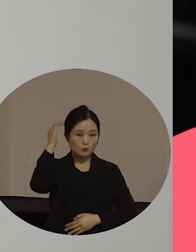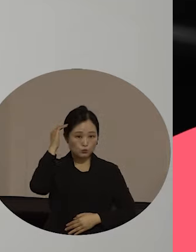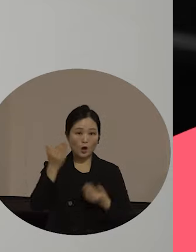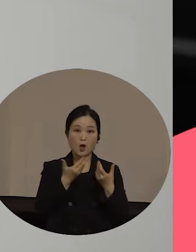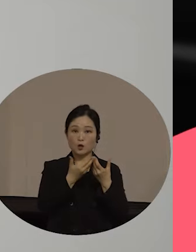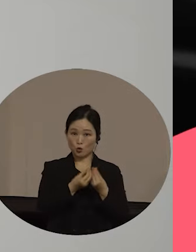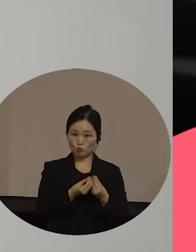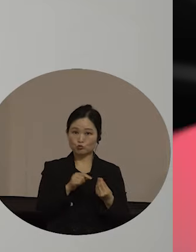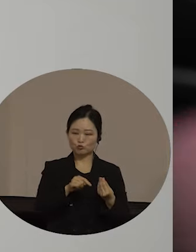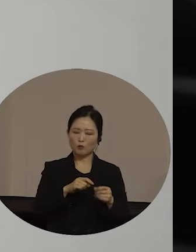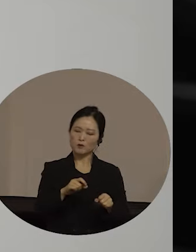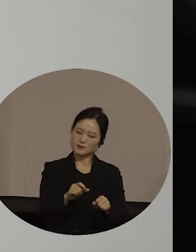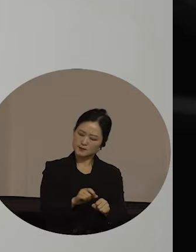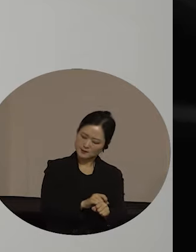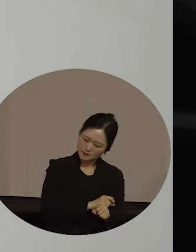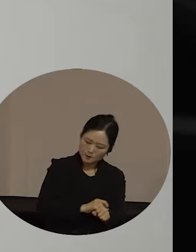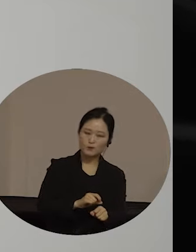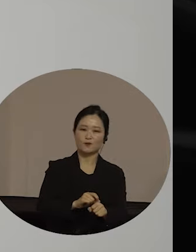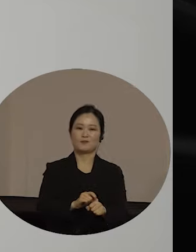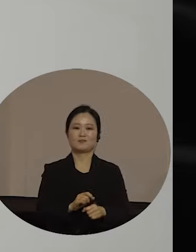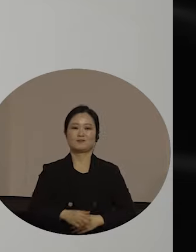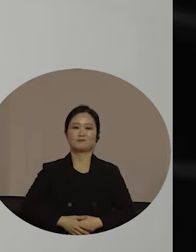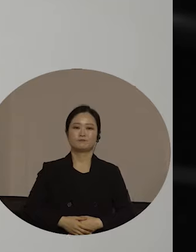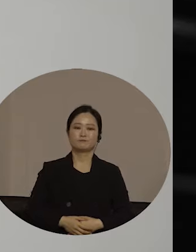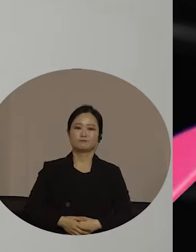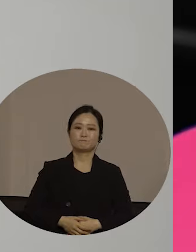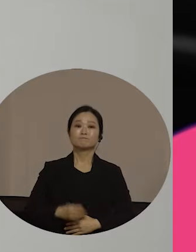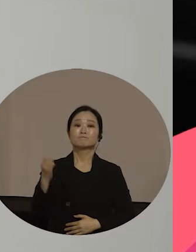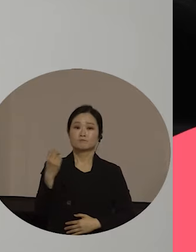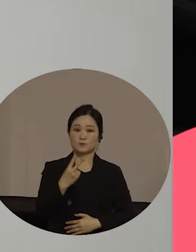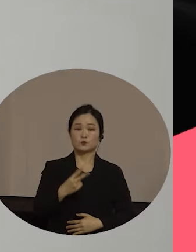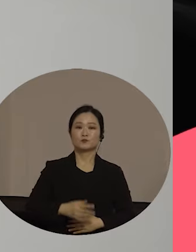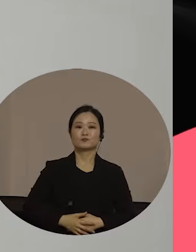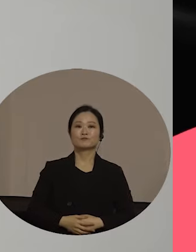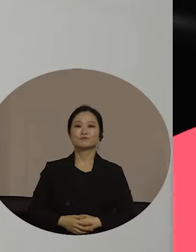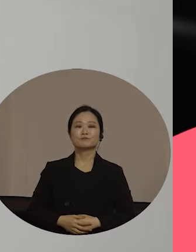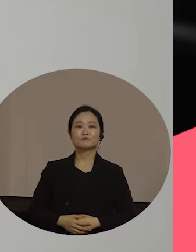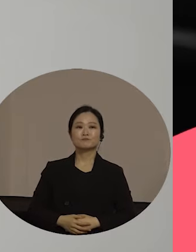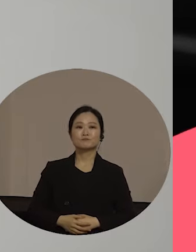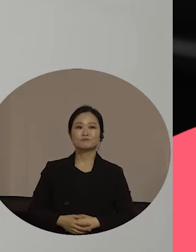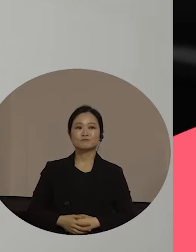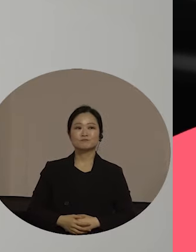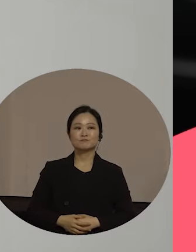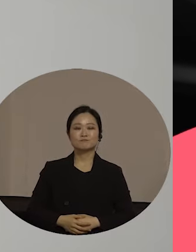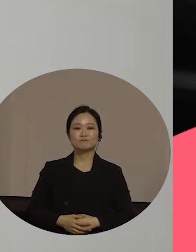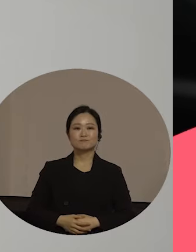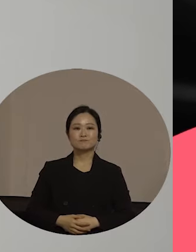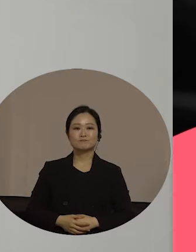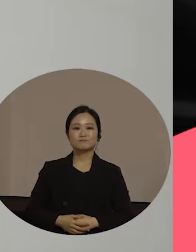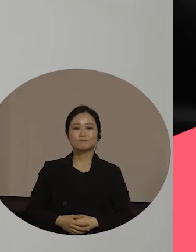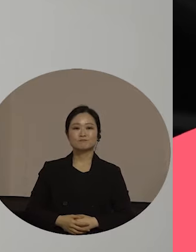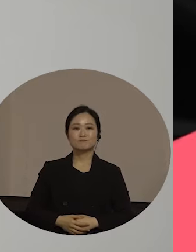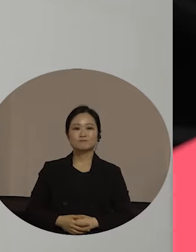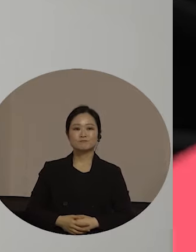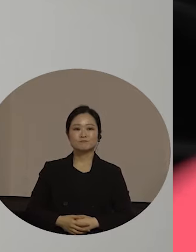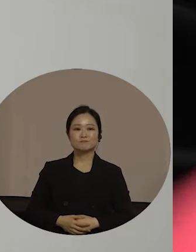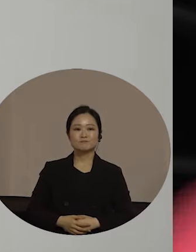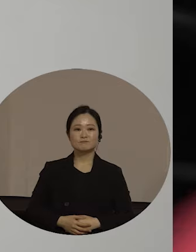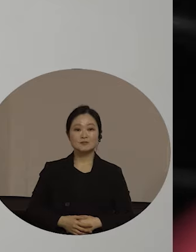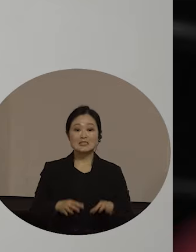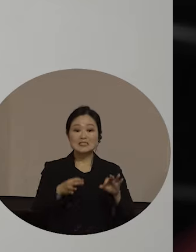Professor Kim Il-sung, pardon me if my pronunciation is not correct, but yes,